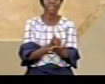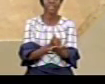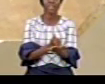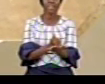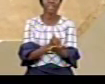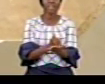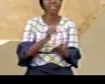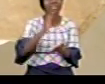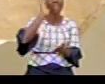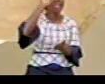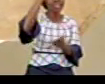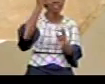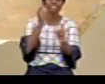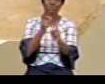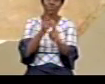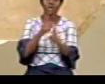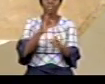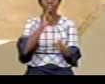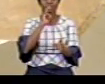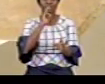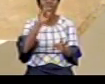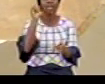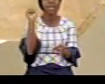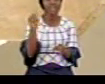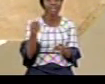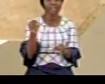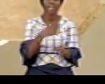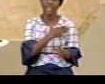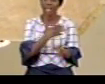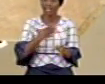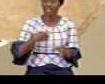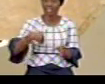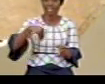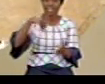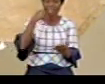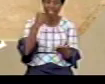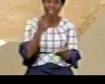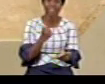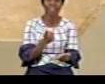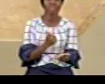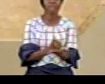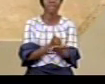Hallelujah. Amen, amen. His word is yea and